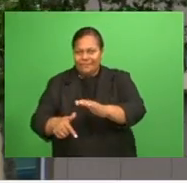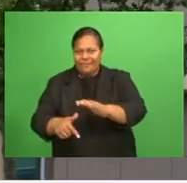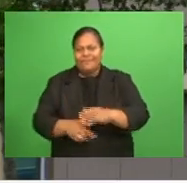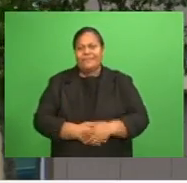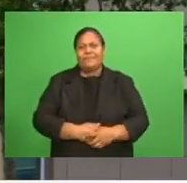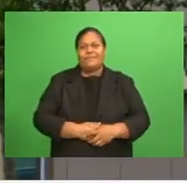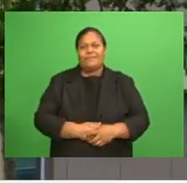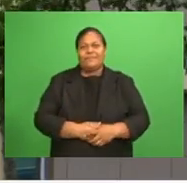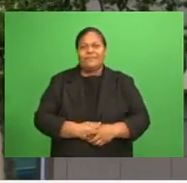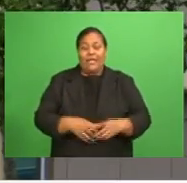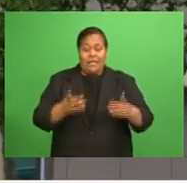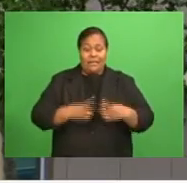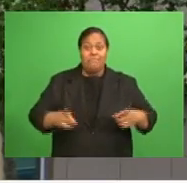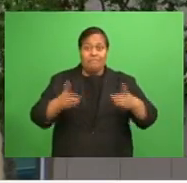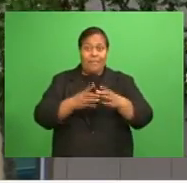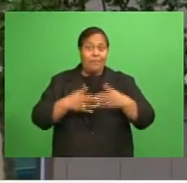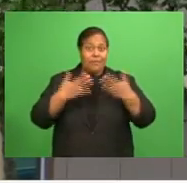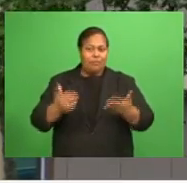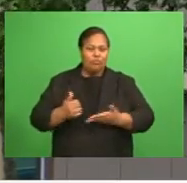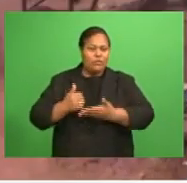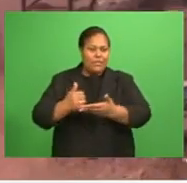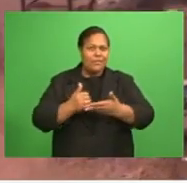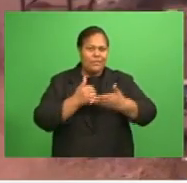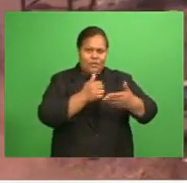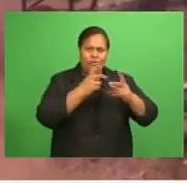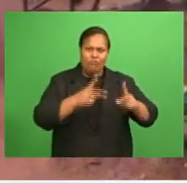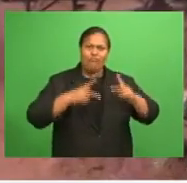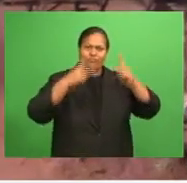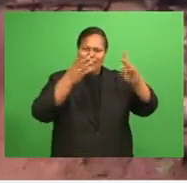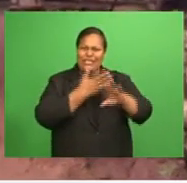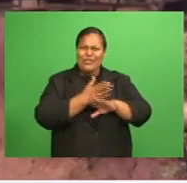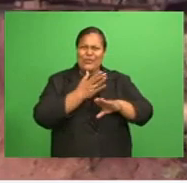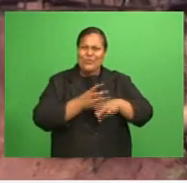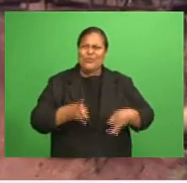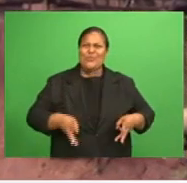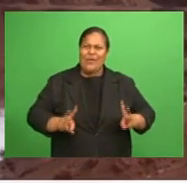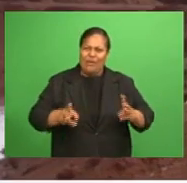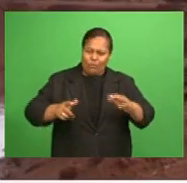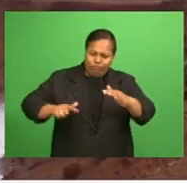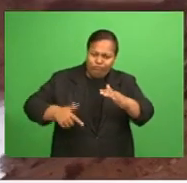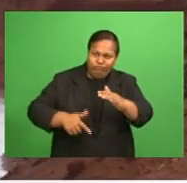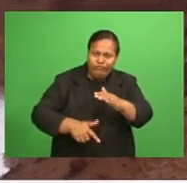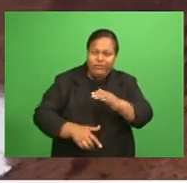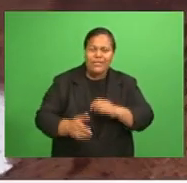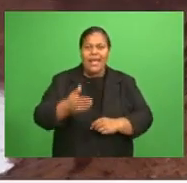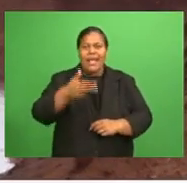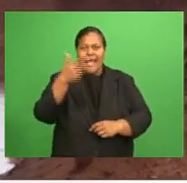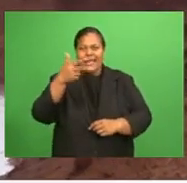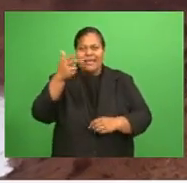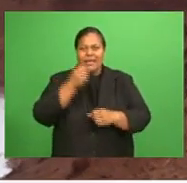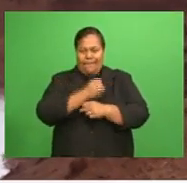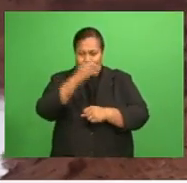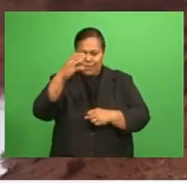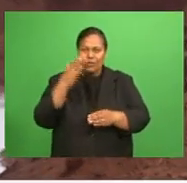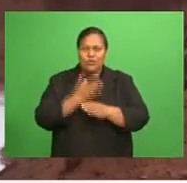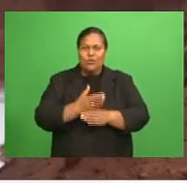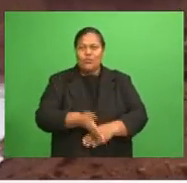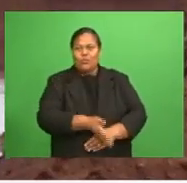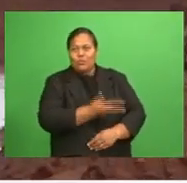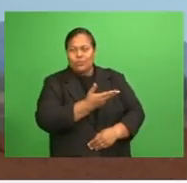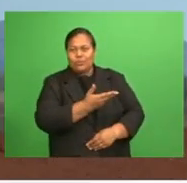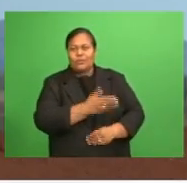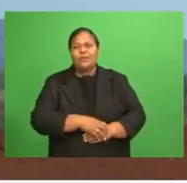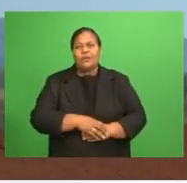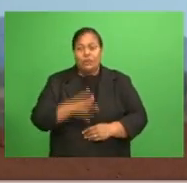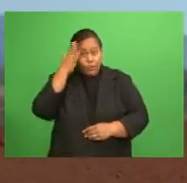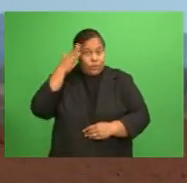The department is also assisting and proposing new mining methods to 8 mining companies operating here. They are being reminded to